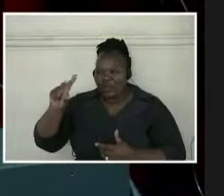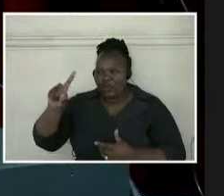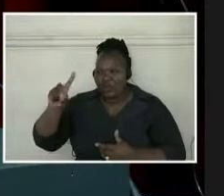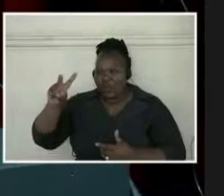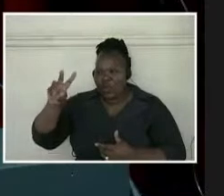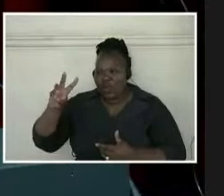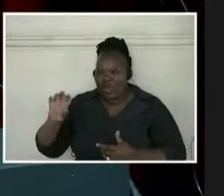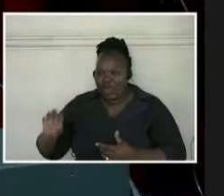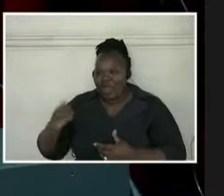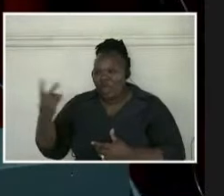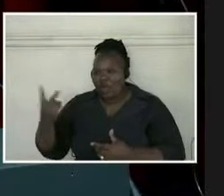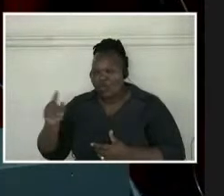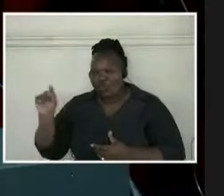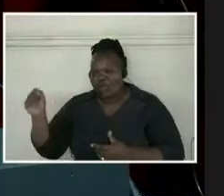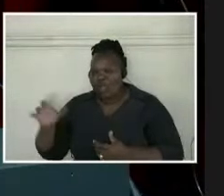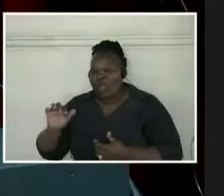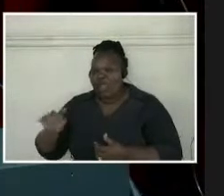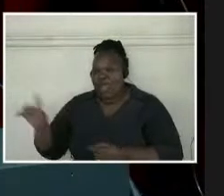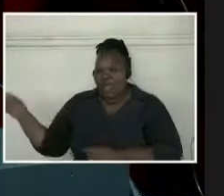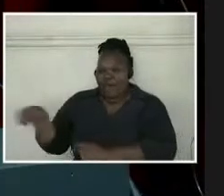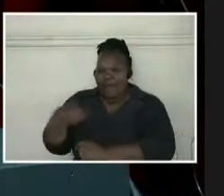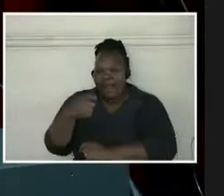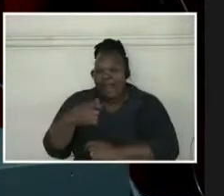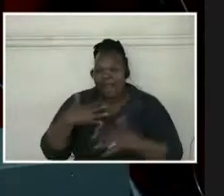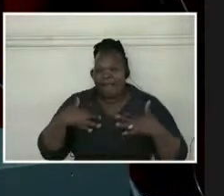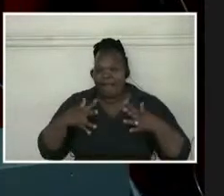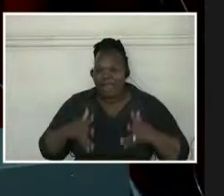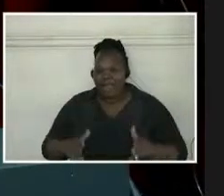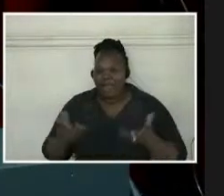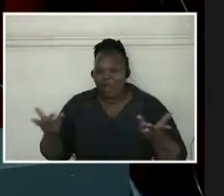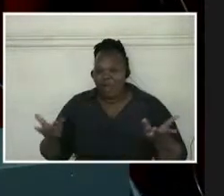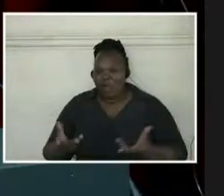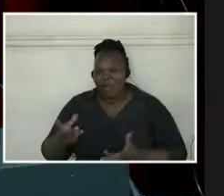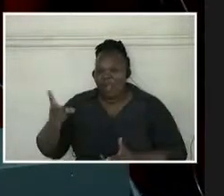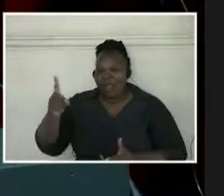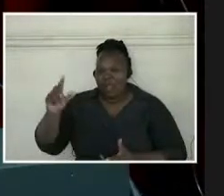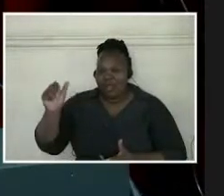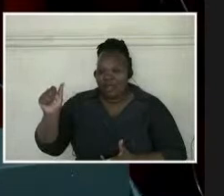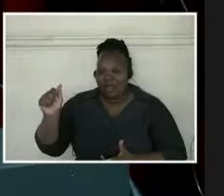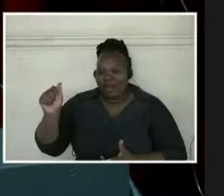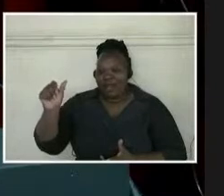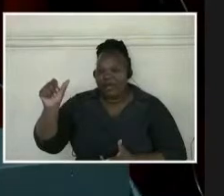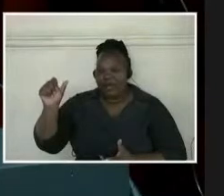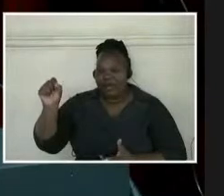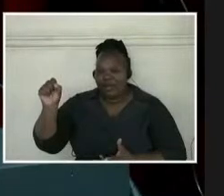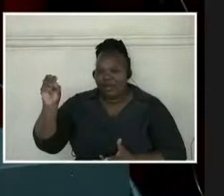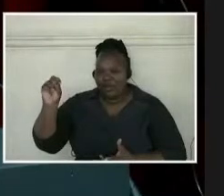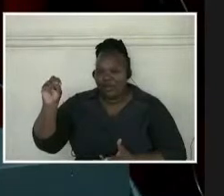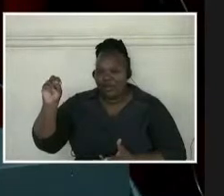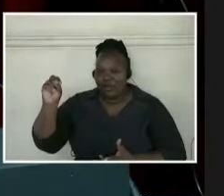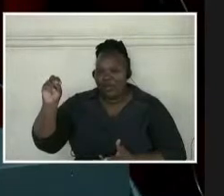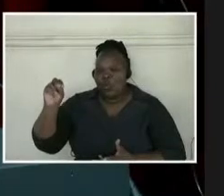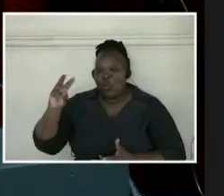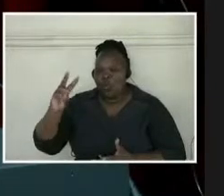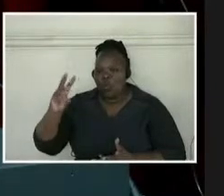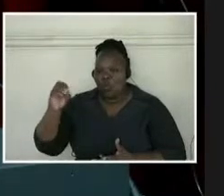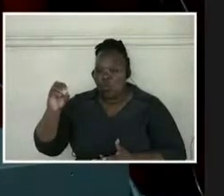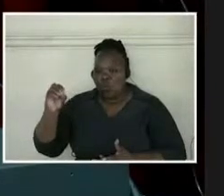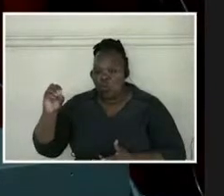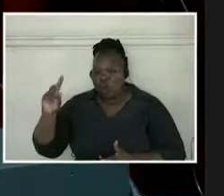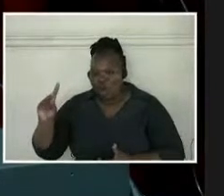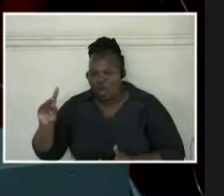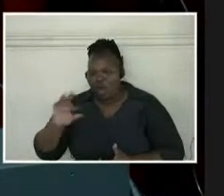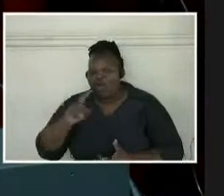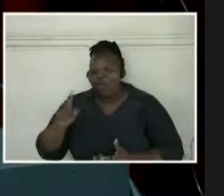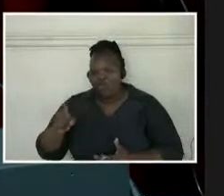in doesn't work as the department of sport art and culture we are also aware of the large number of children